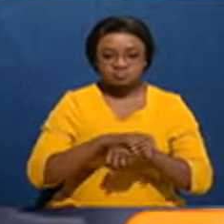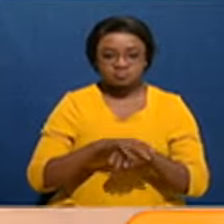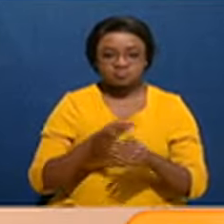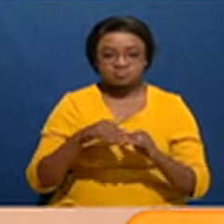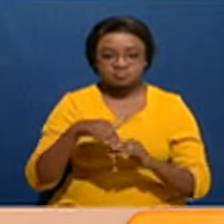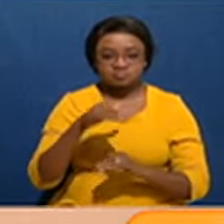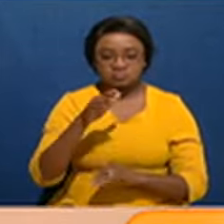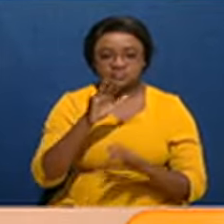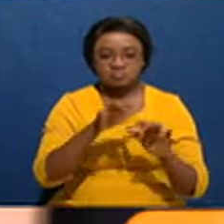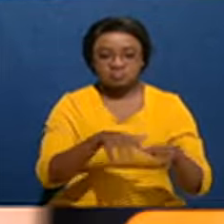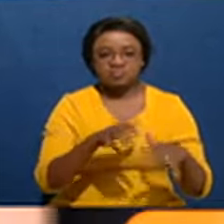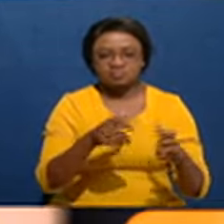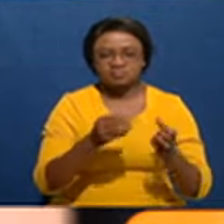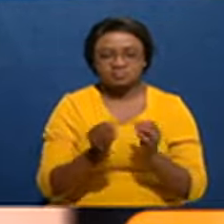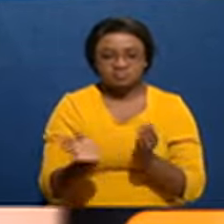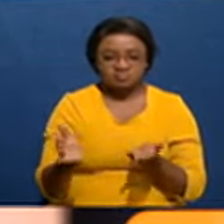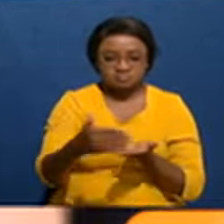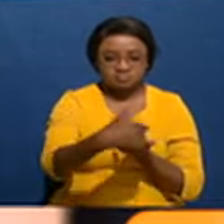farmers.